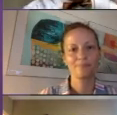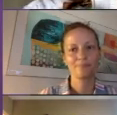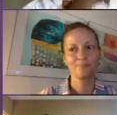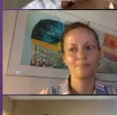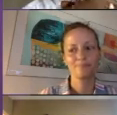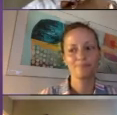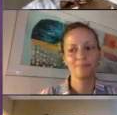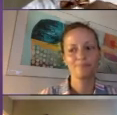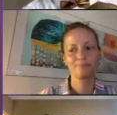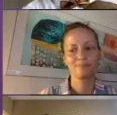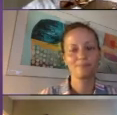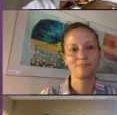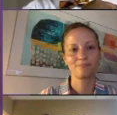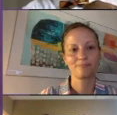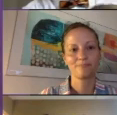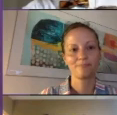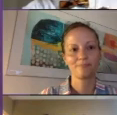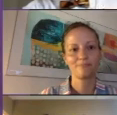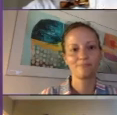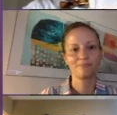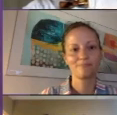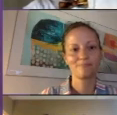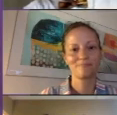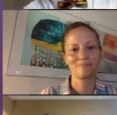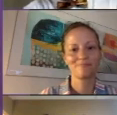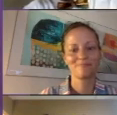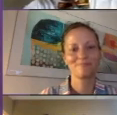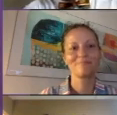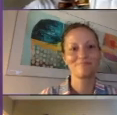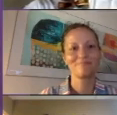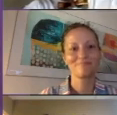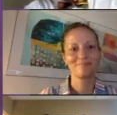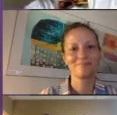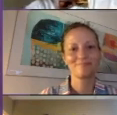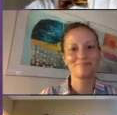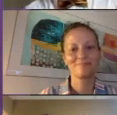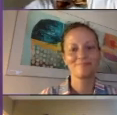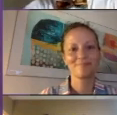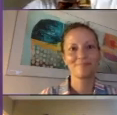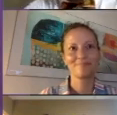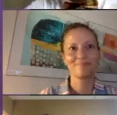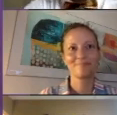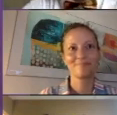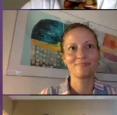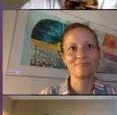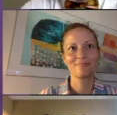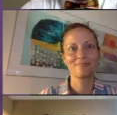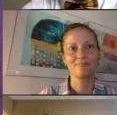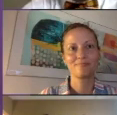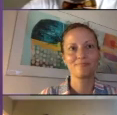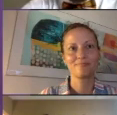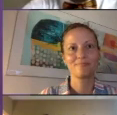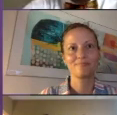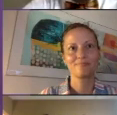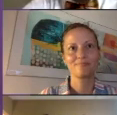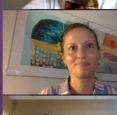So I try to tell less and show more. And finally, I think something that doesn't